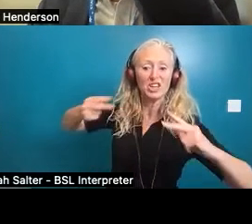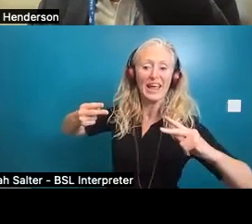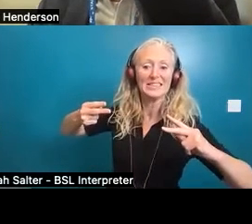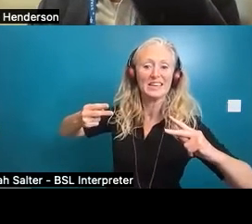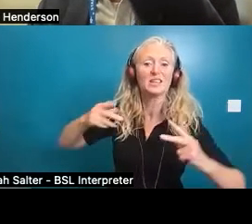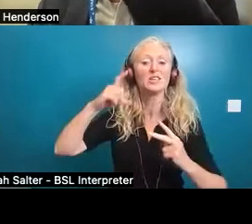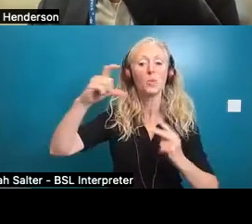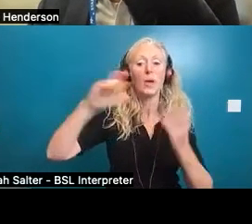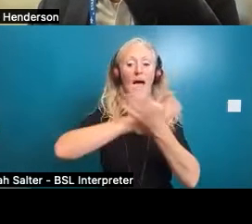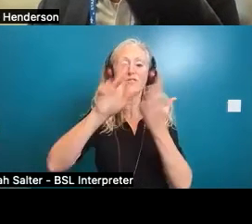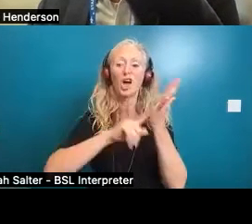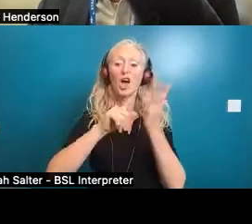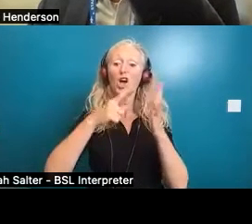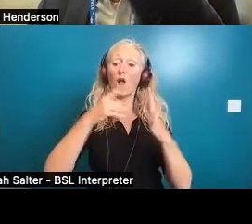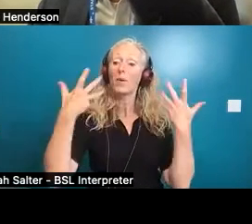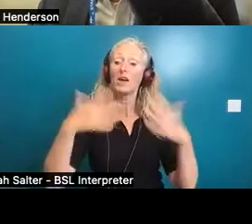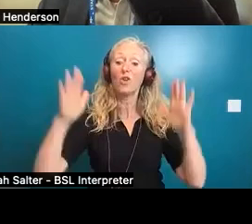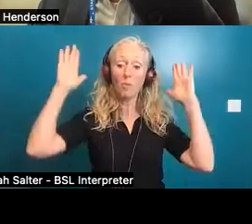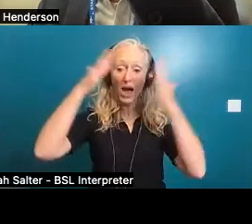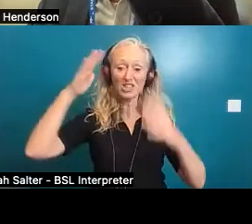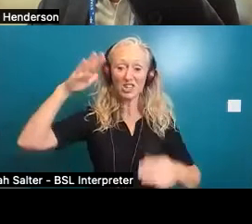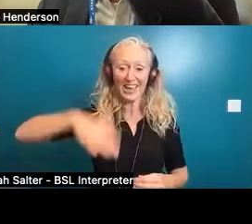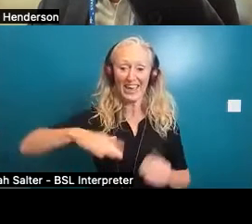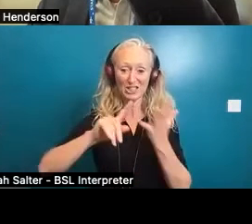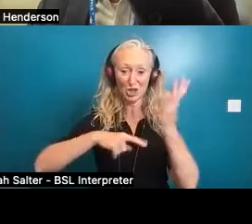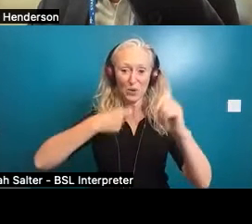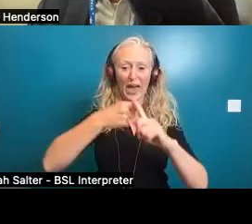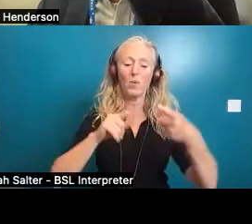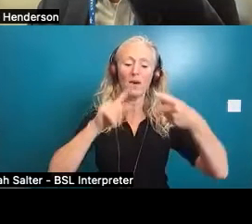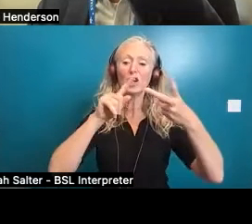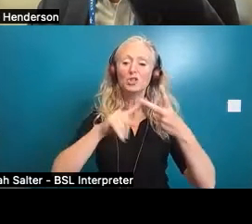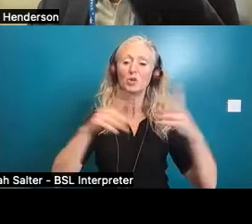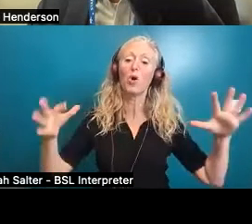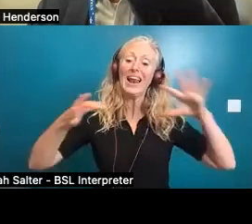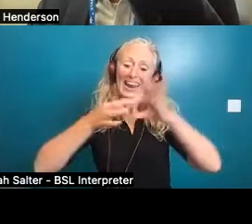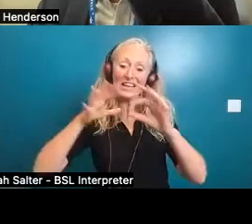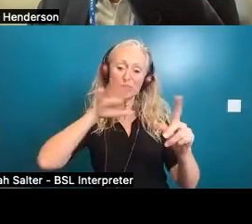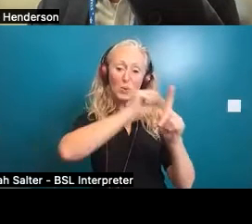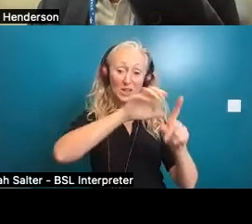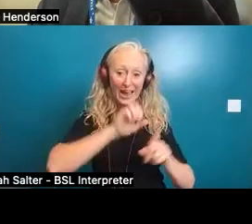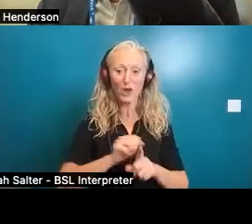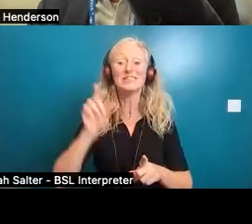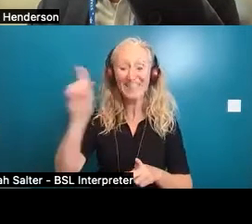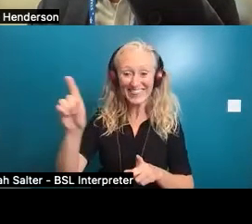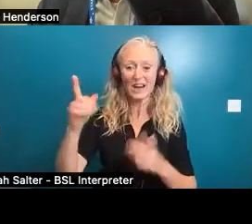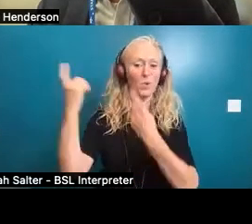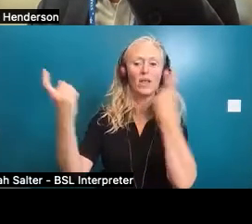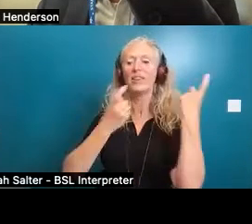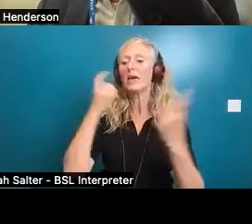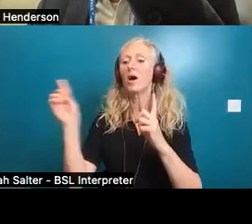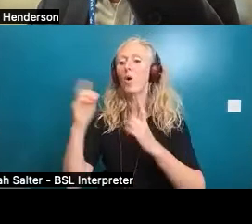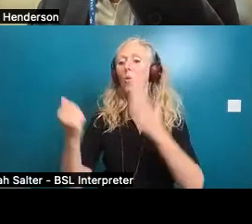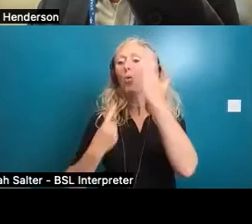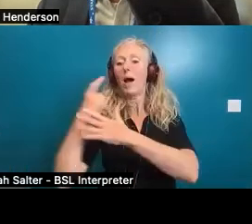from UsherKids UK. We have two more on diagnosis, and then we'll move on to thinking about life after diagnosis. One